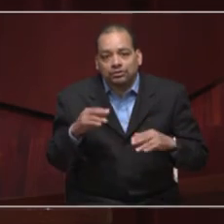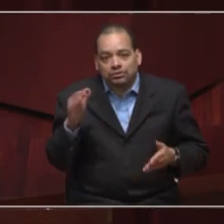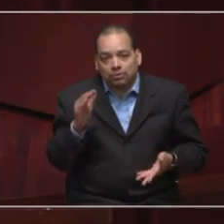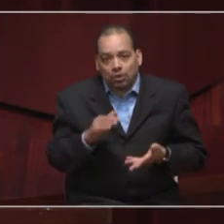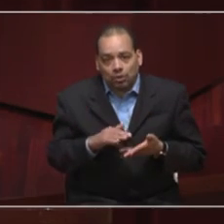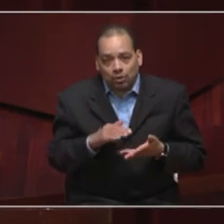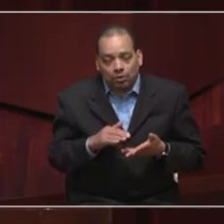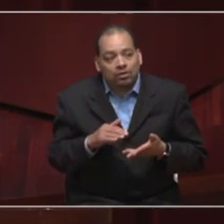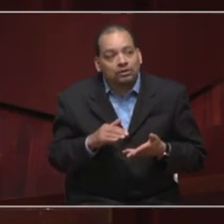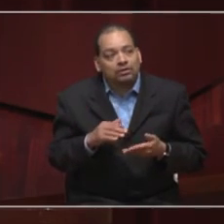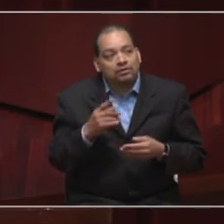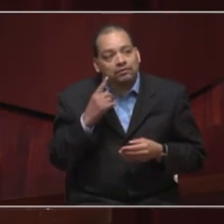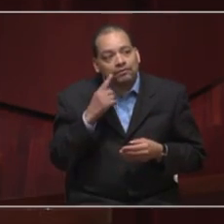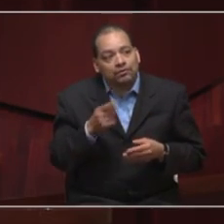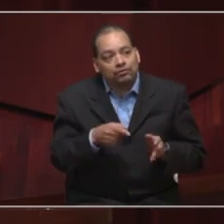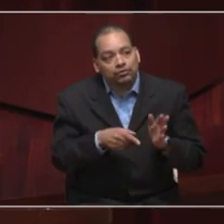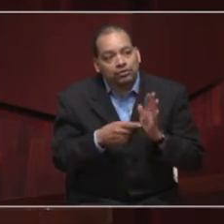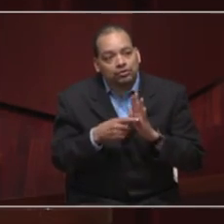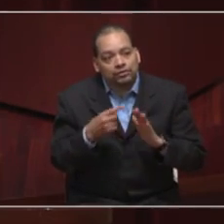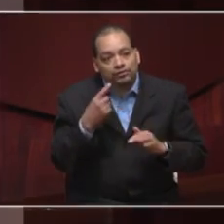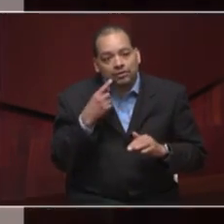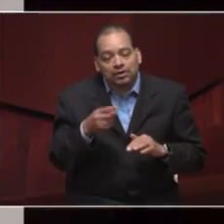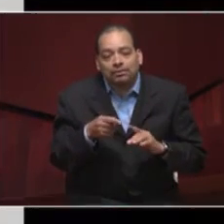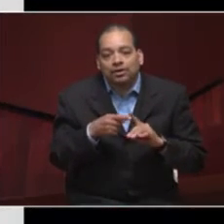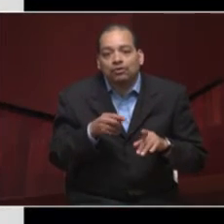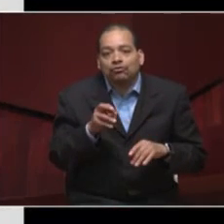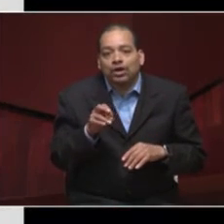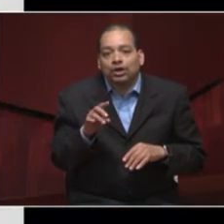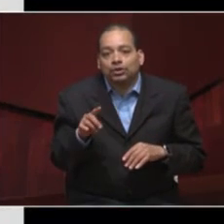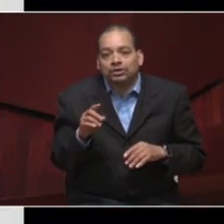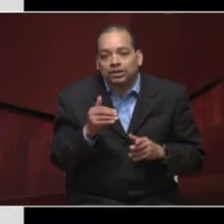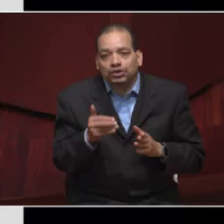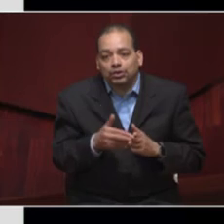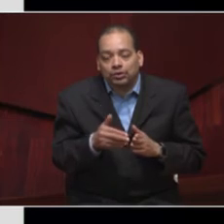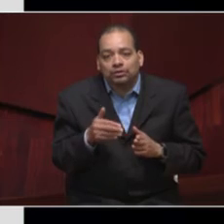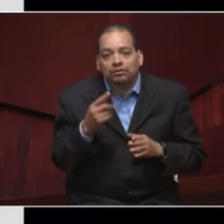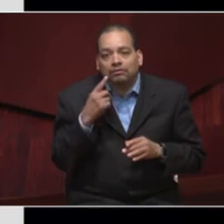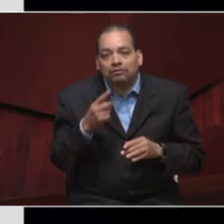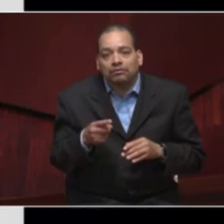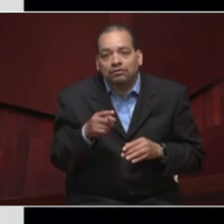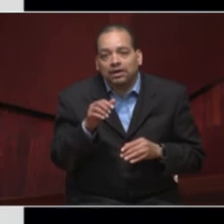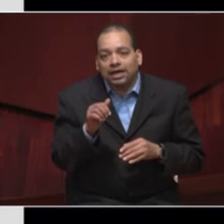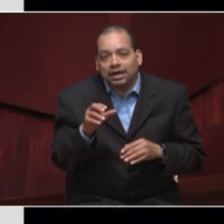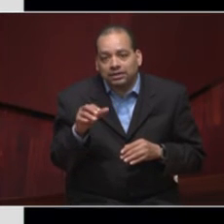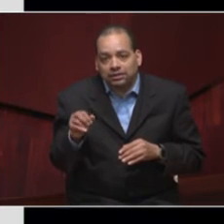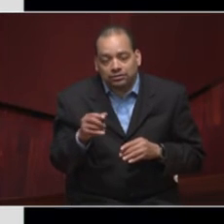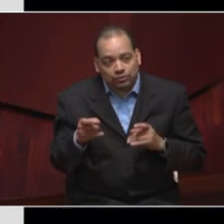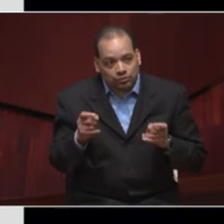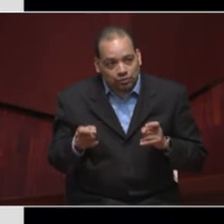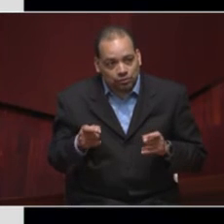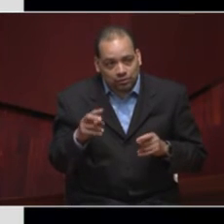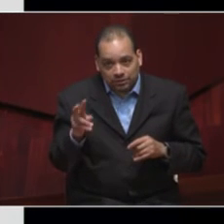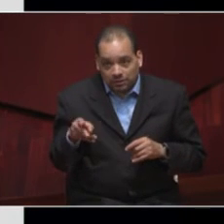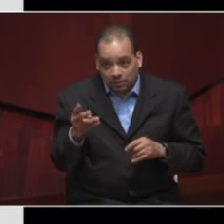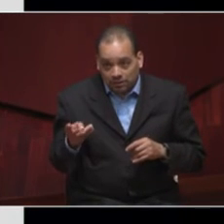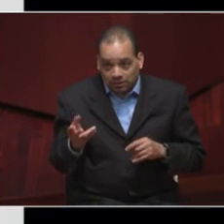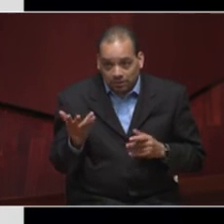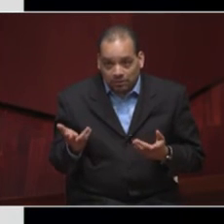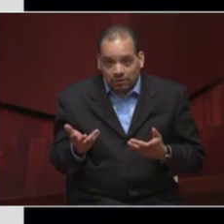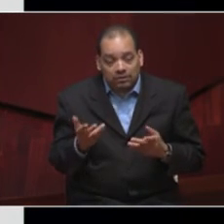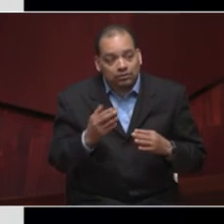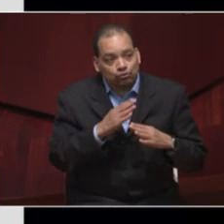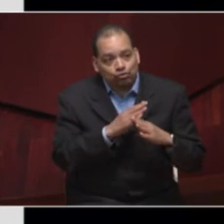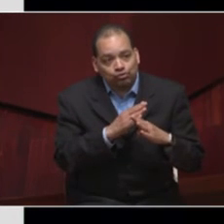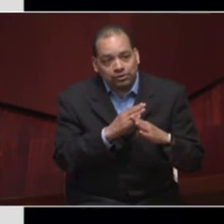that you can retrieve from the record centers. In addition to access controls, the second thing is it also restricts